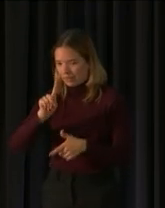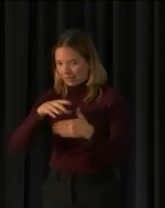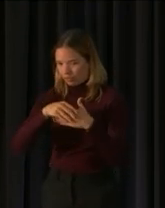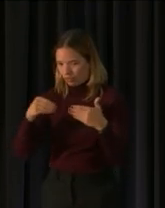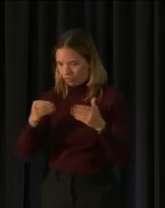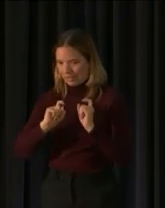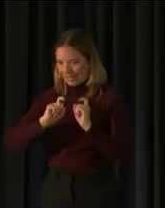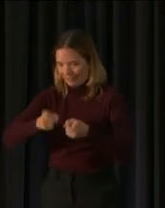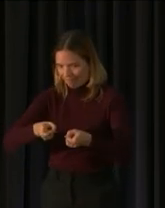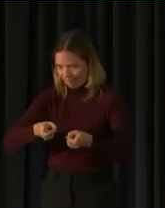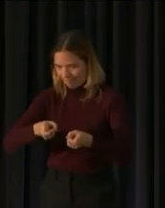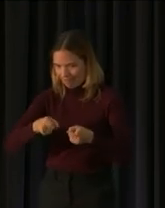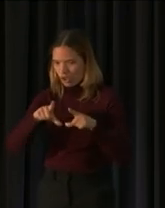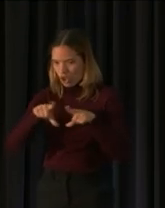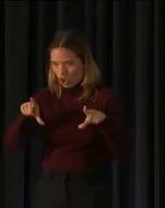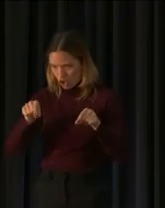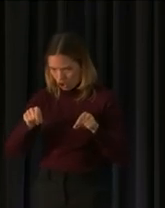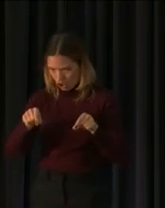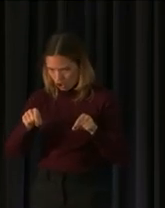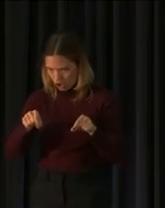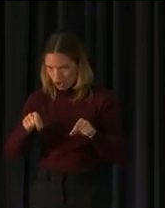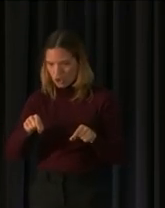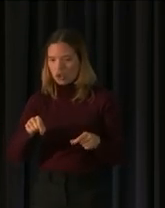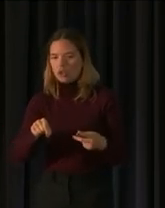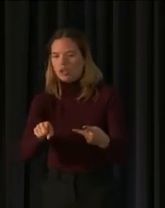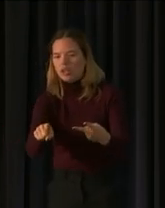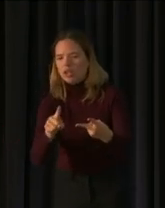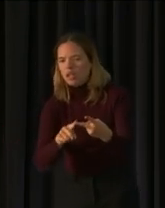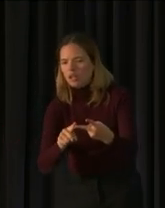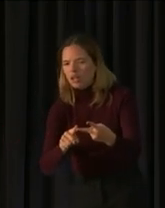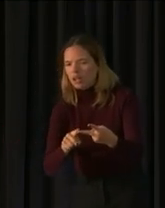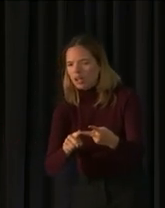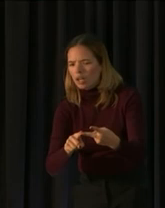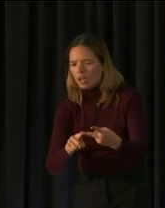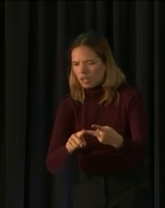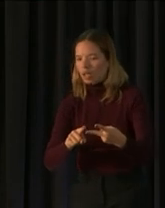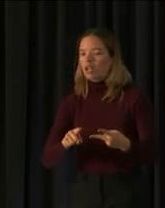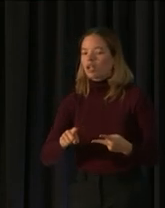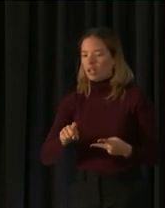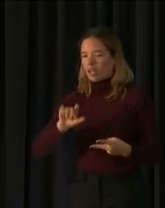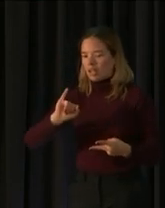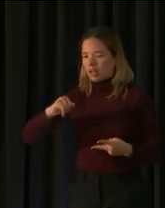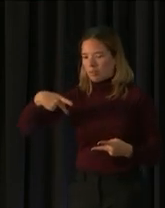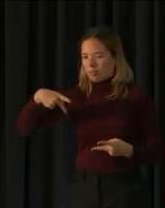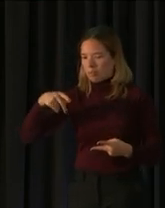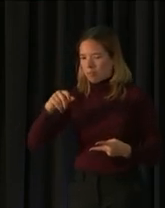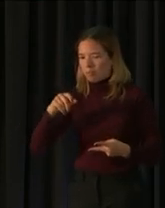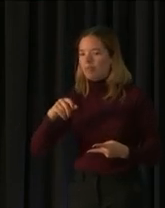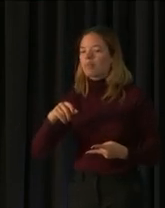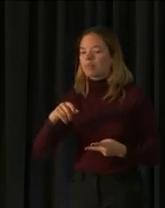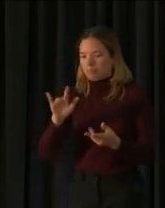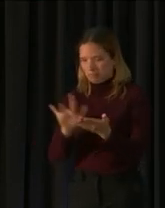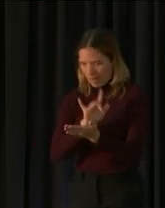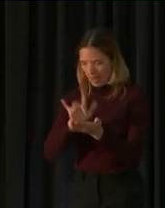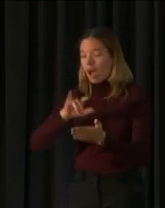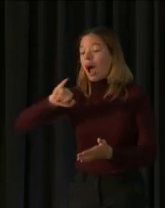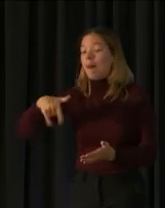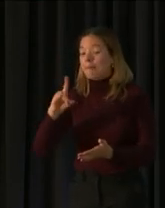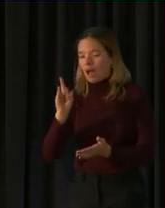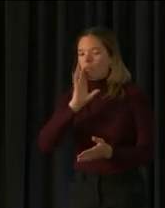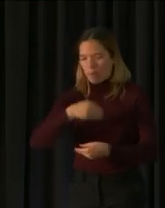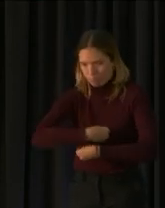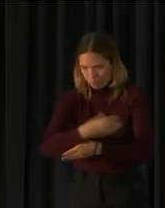We're excited that one of our schools, Columbia Heights Education Campus, is one of the sites, and students can get